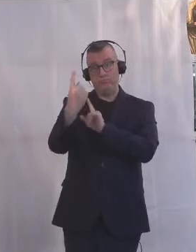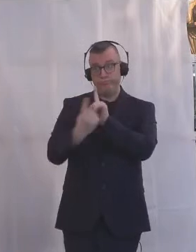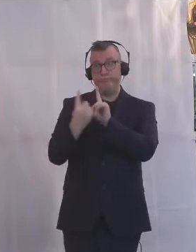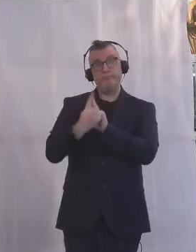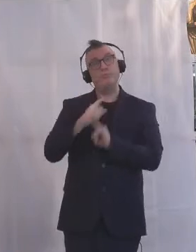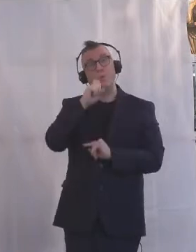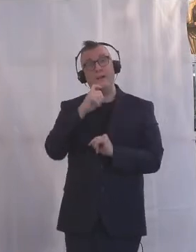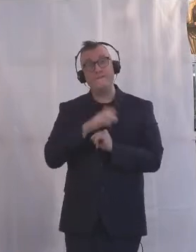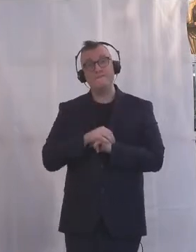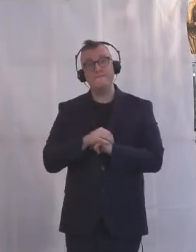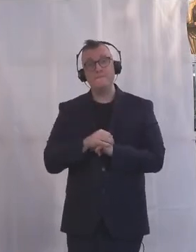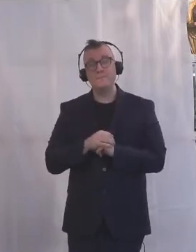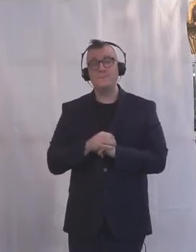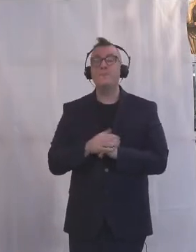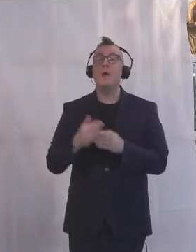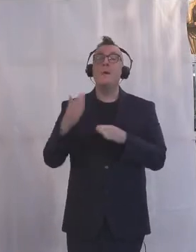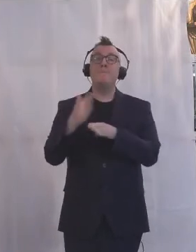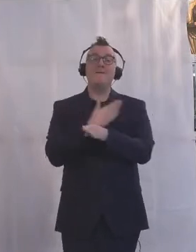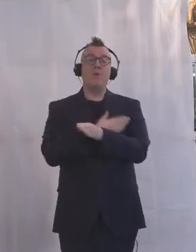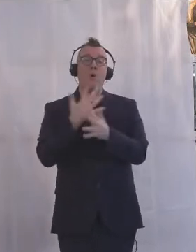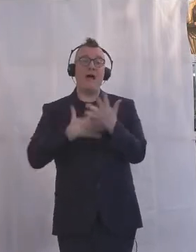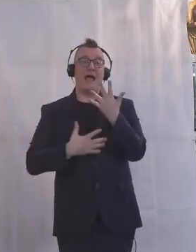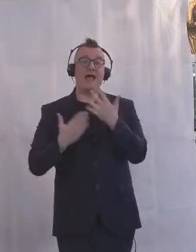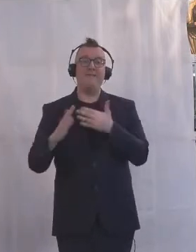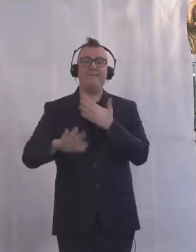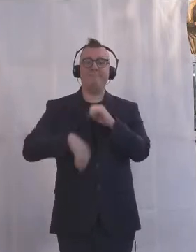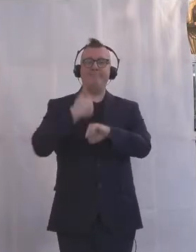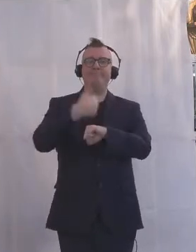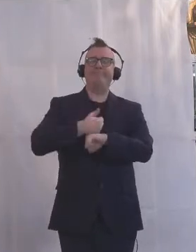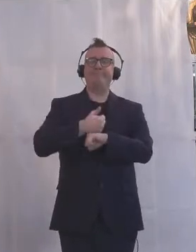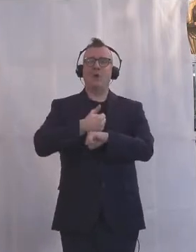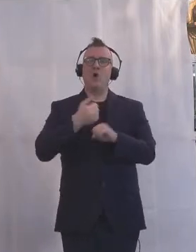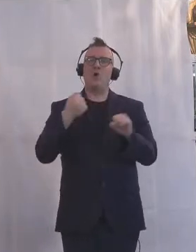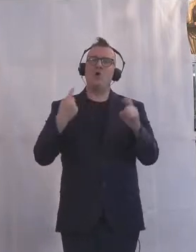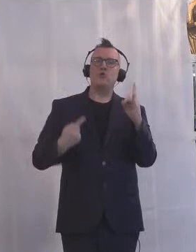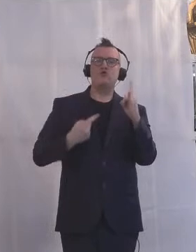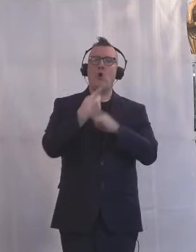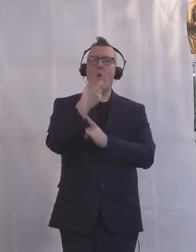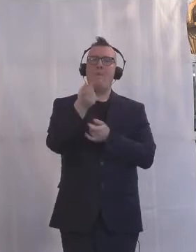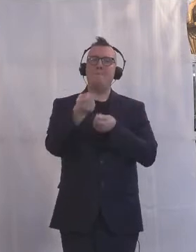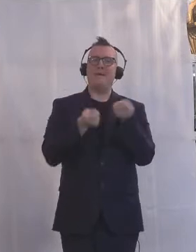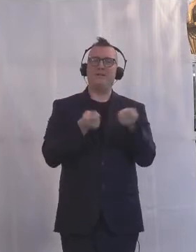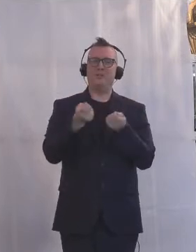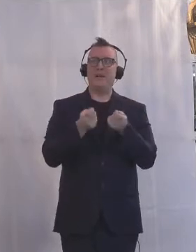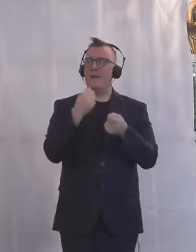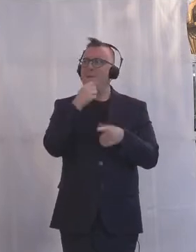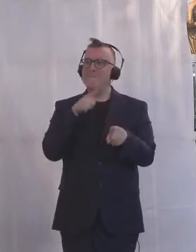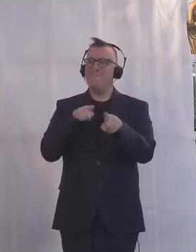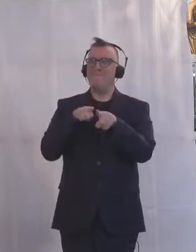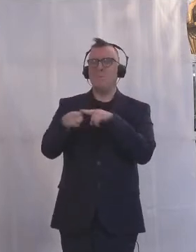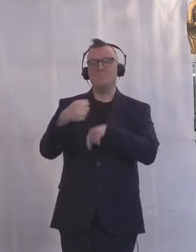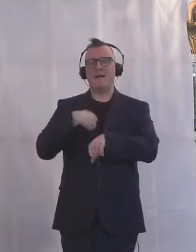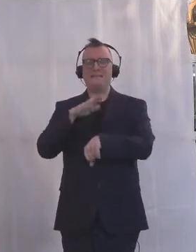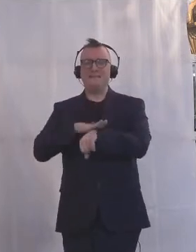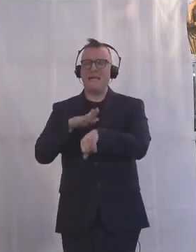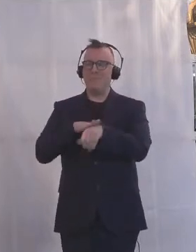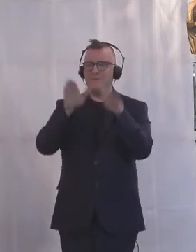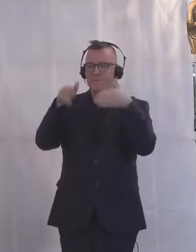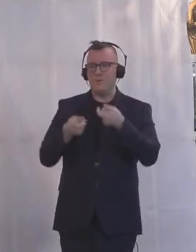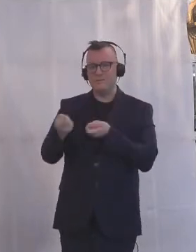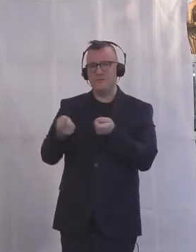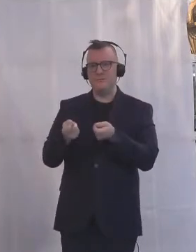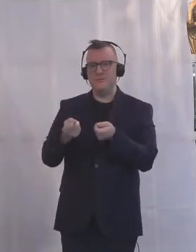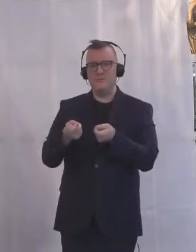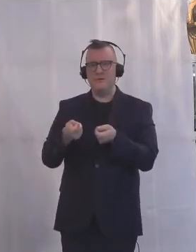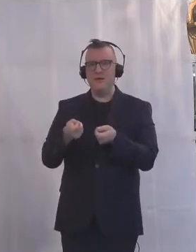that actually prior to inventing Goal Manager, probably the majority of my time was spent on admin, which certainly is not why I became a psychologist. I'm